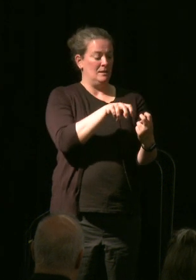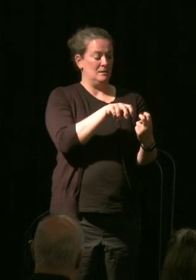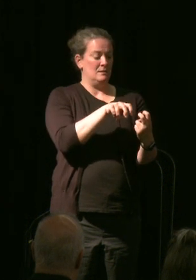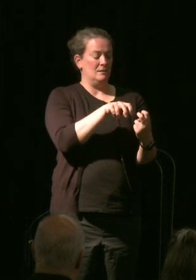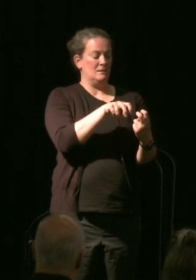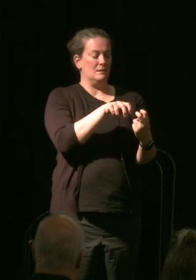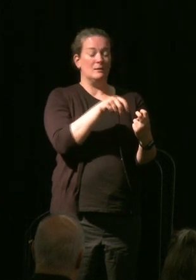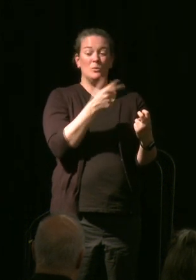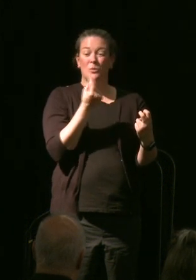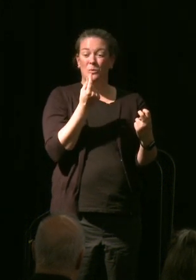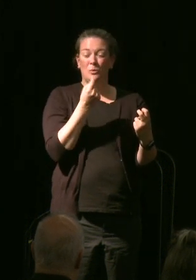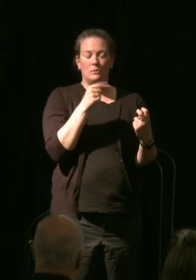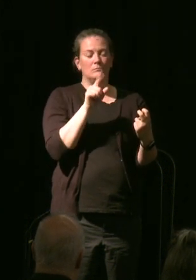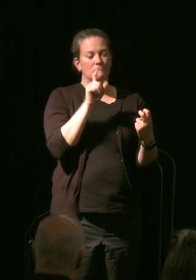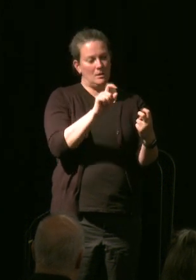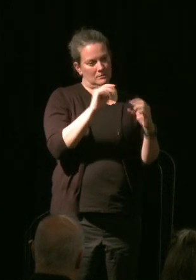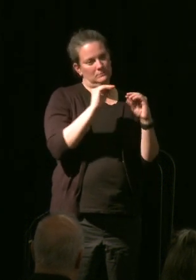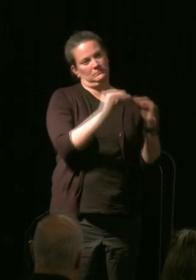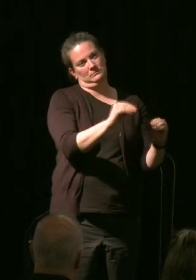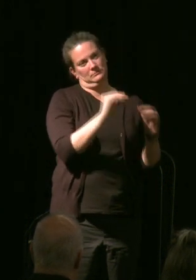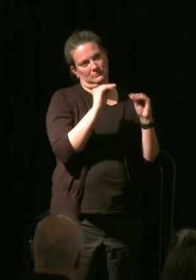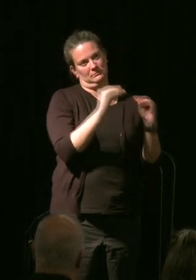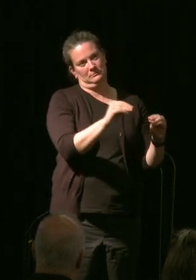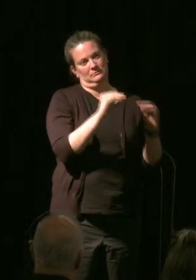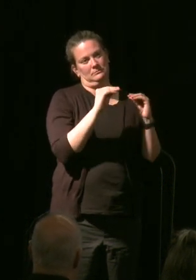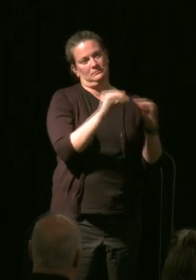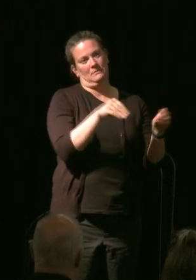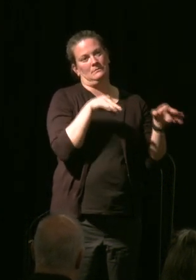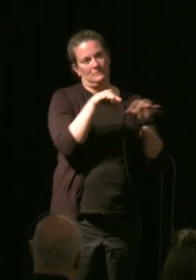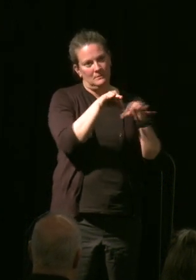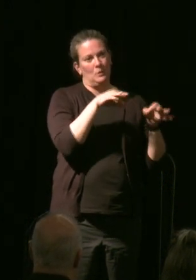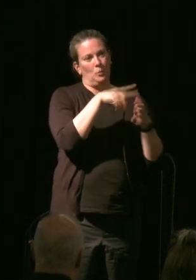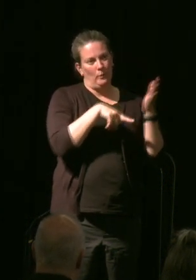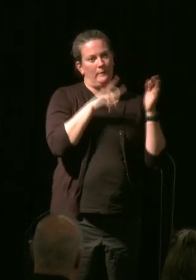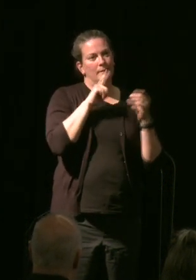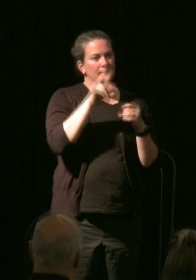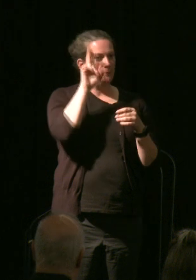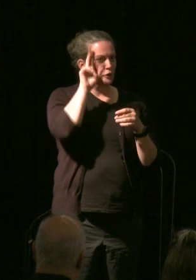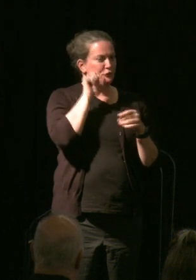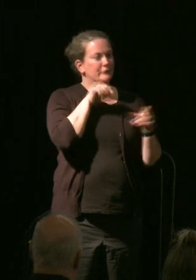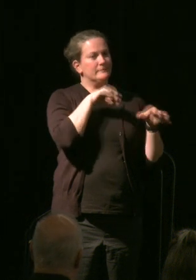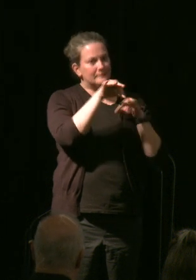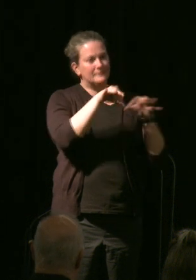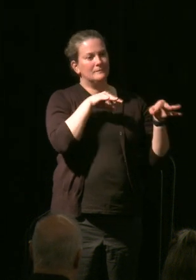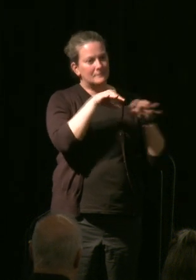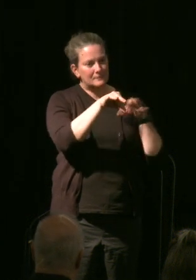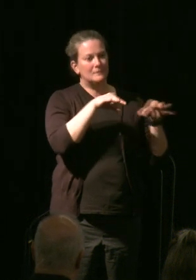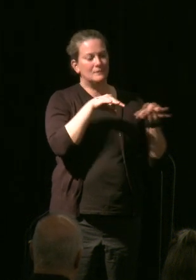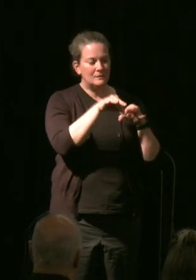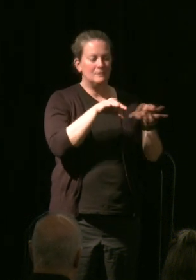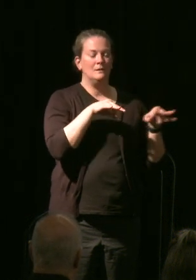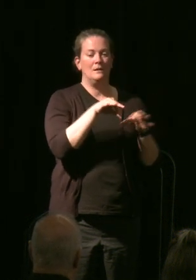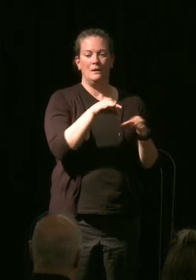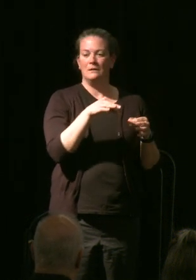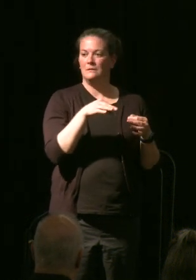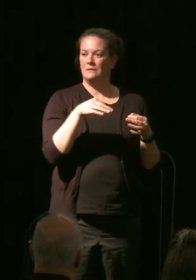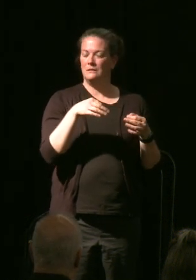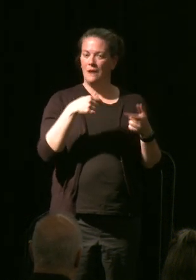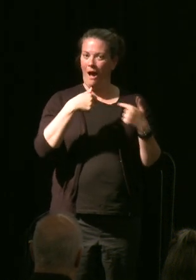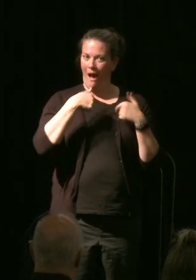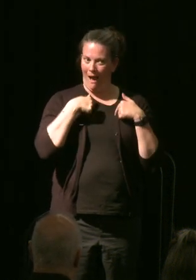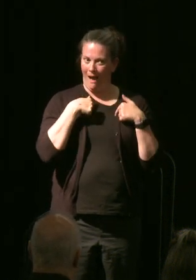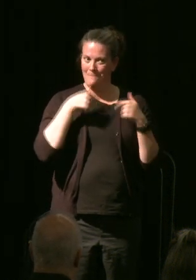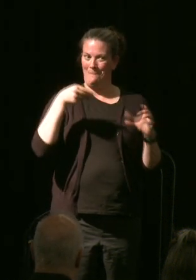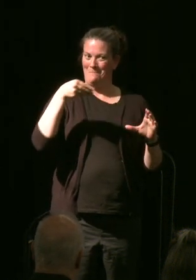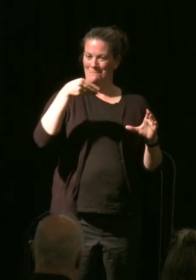time educating the mental health provider about what Usher syndrome is. And so somehow then they're paying a mental health